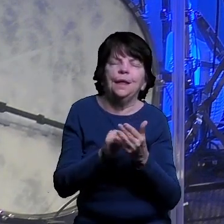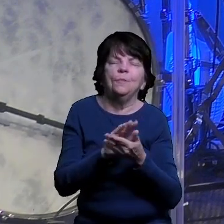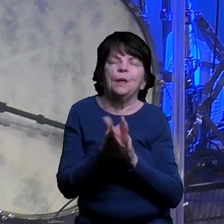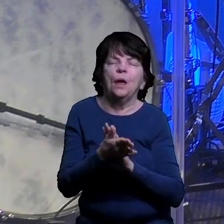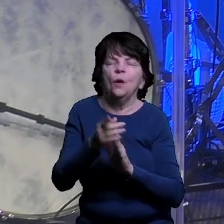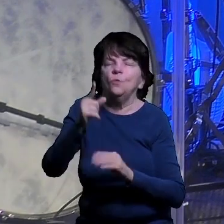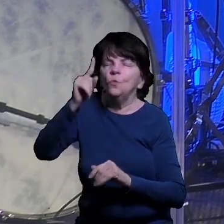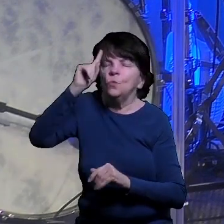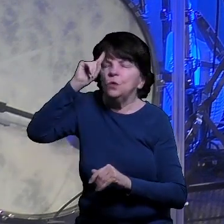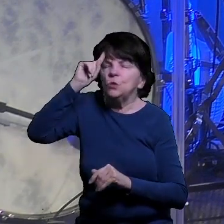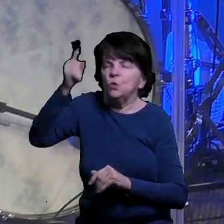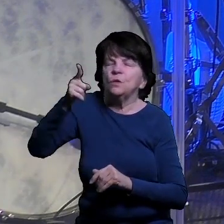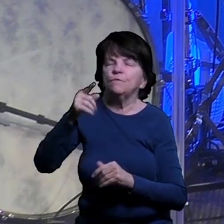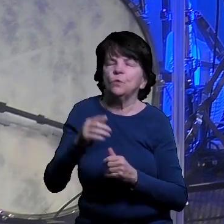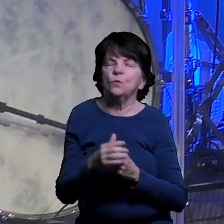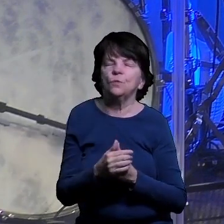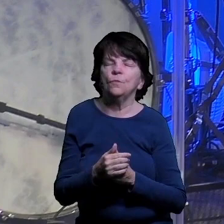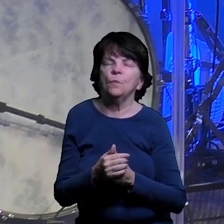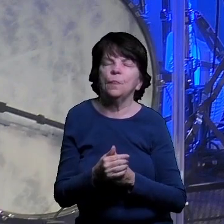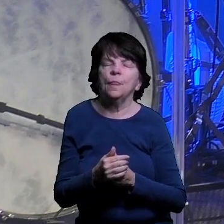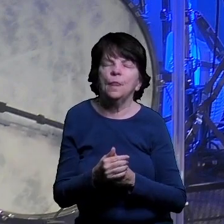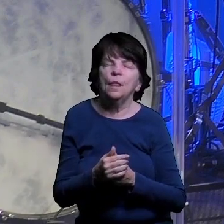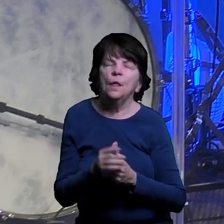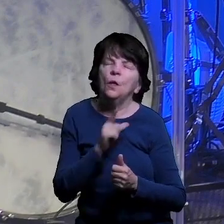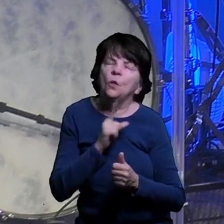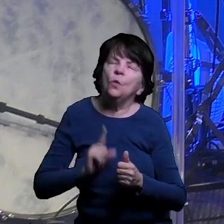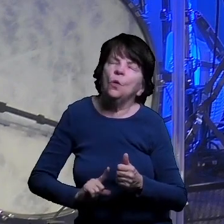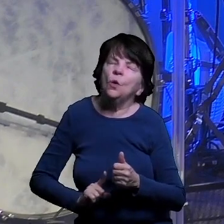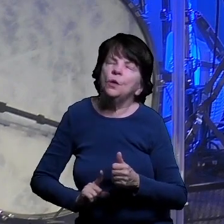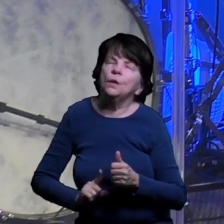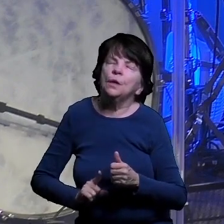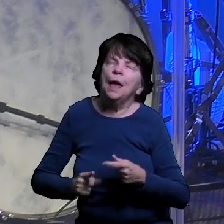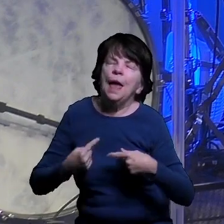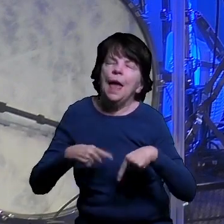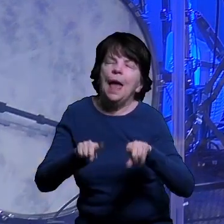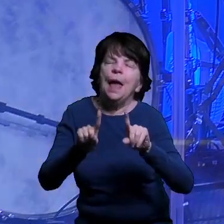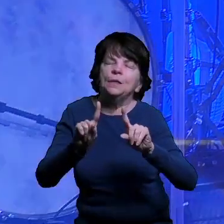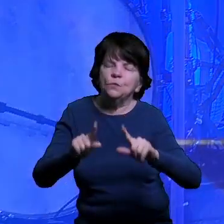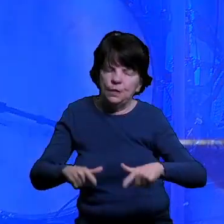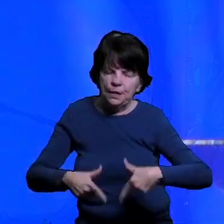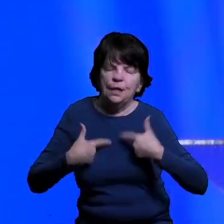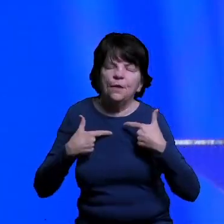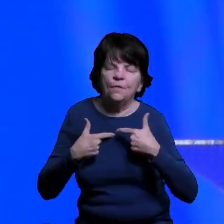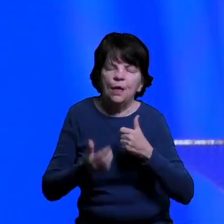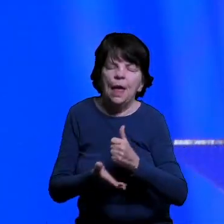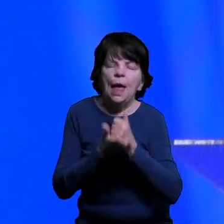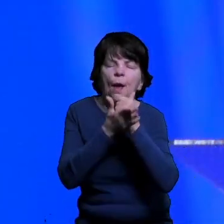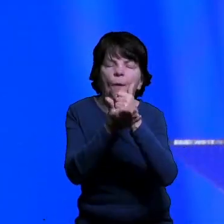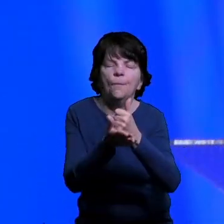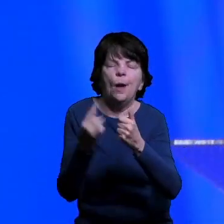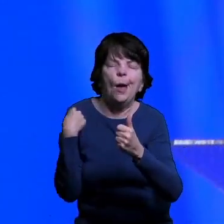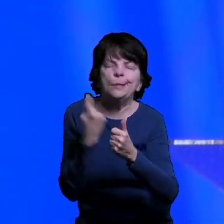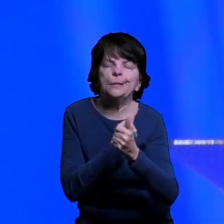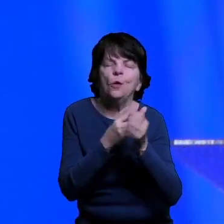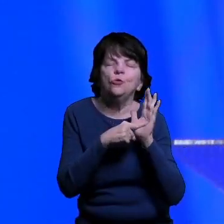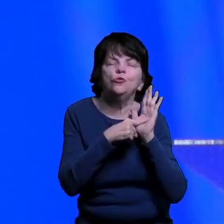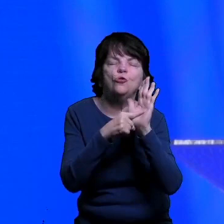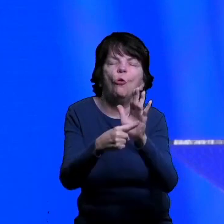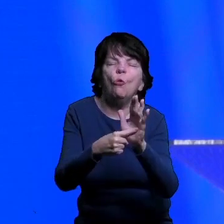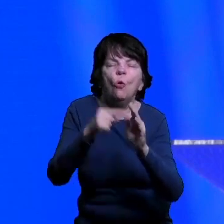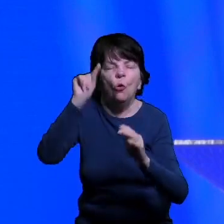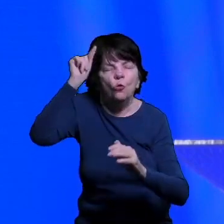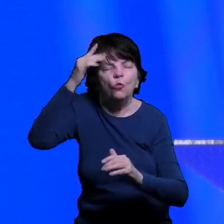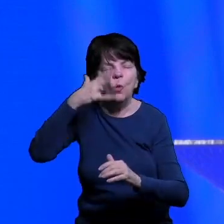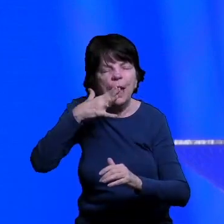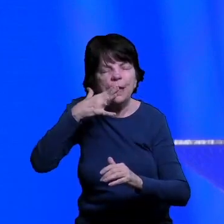game. And Lord, as we do life, I pray that you would help us to be gracious to those around us, that we all come at things